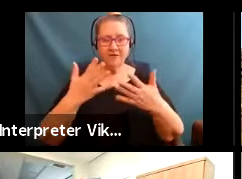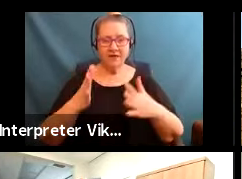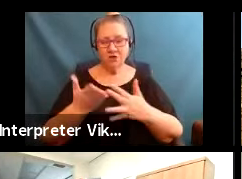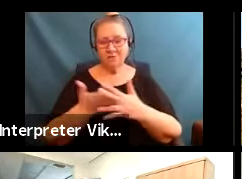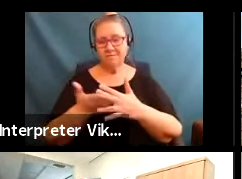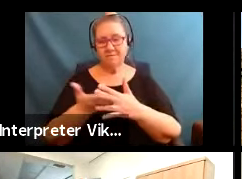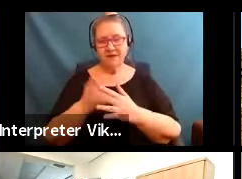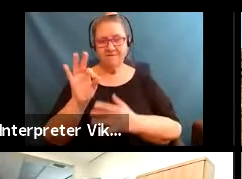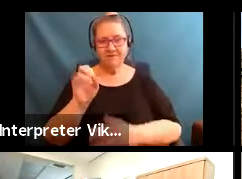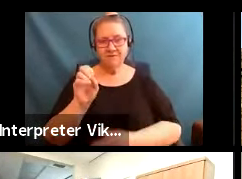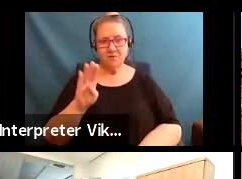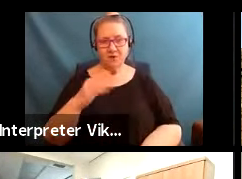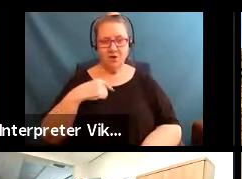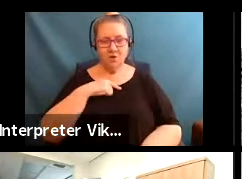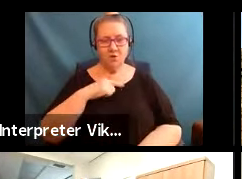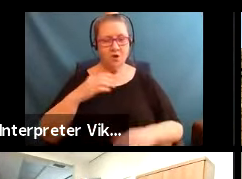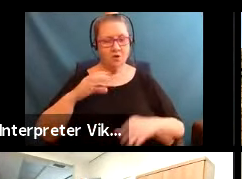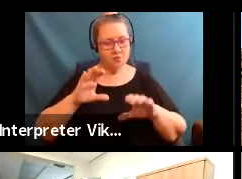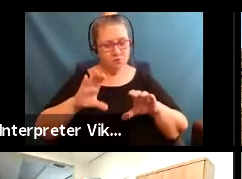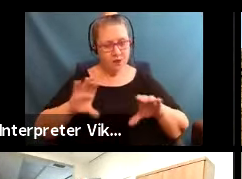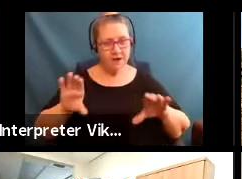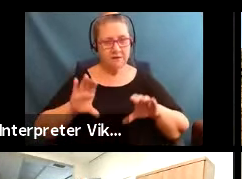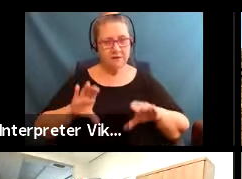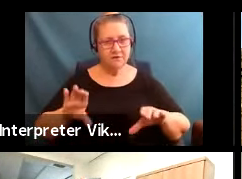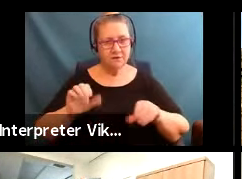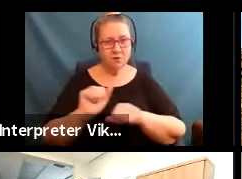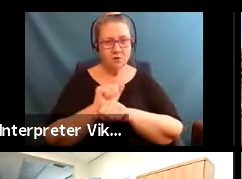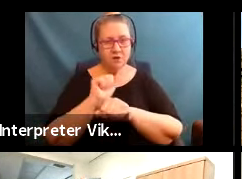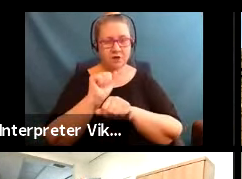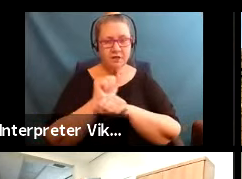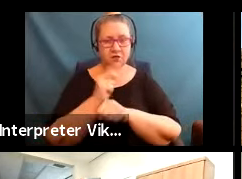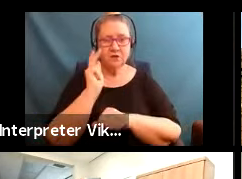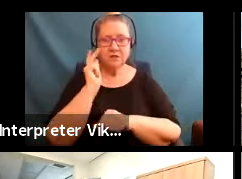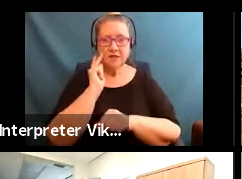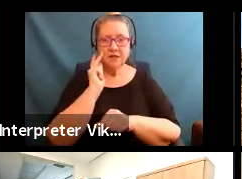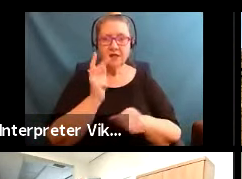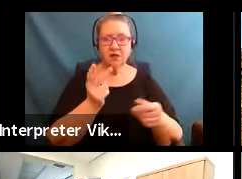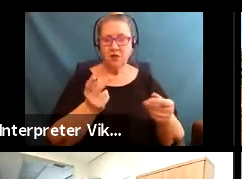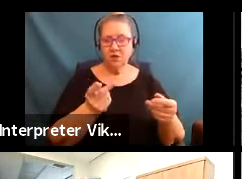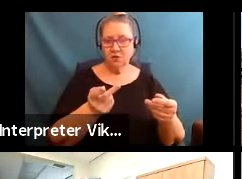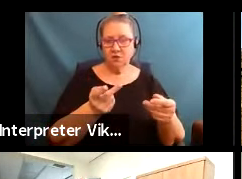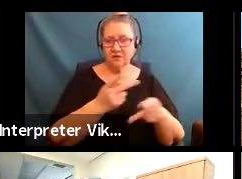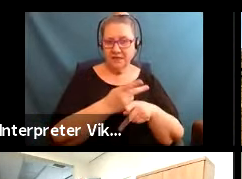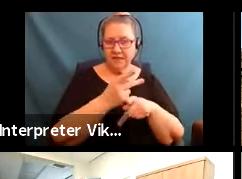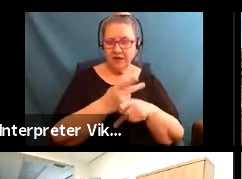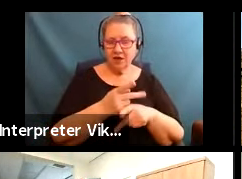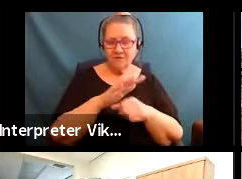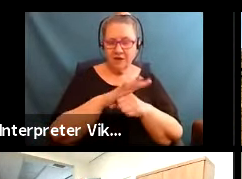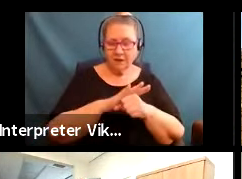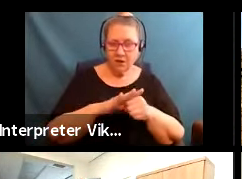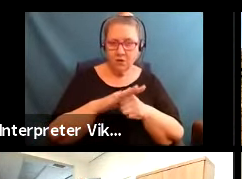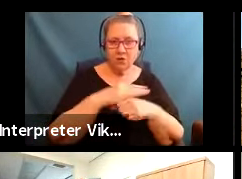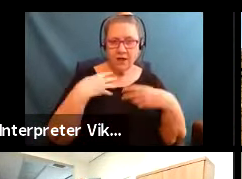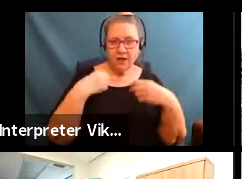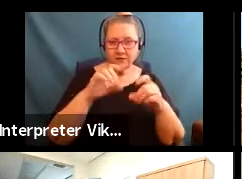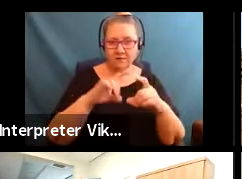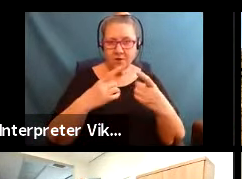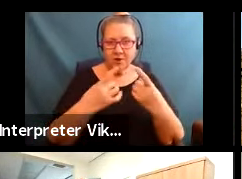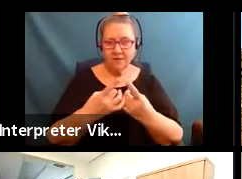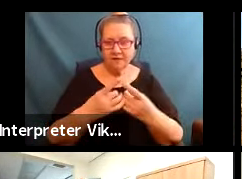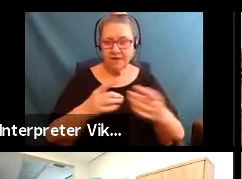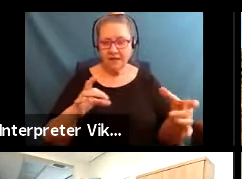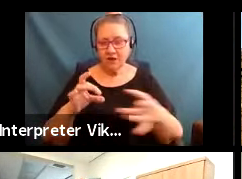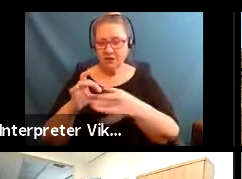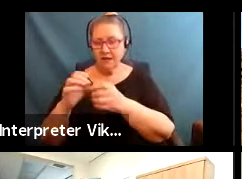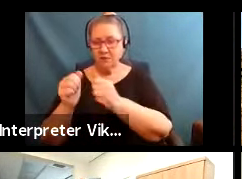with when there are communication issues, either with local health departments or the facilities themselves, trying to connect them with our